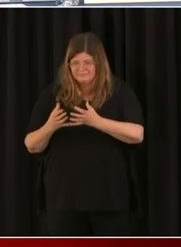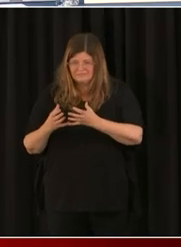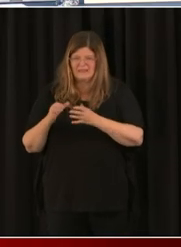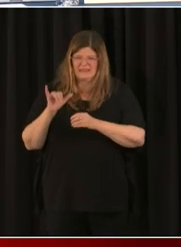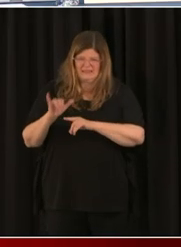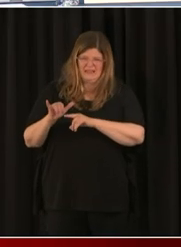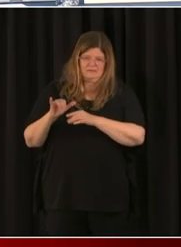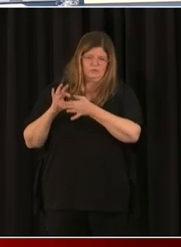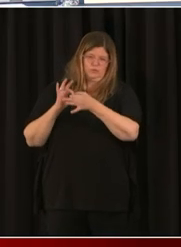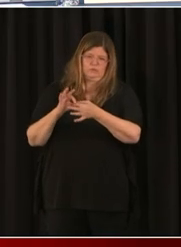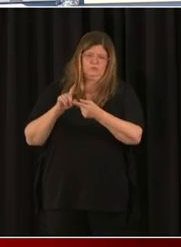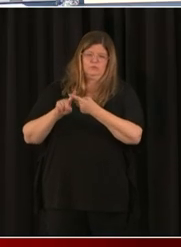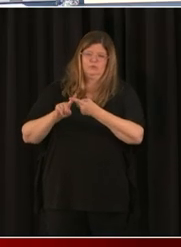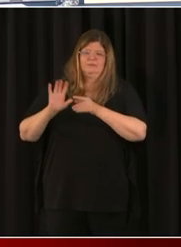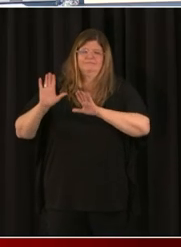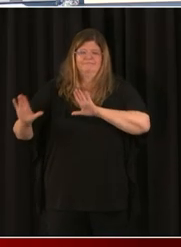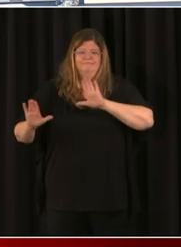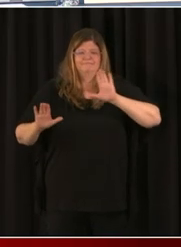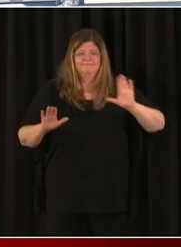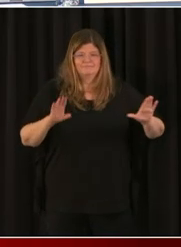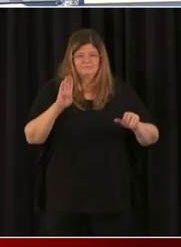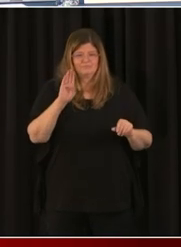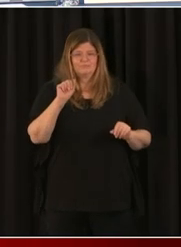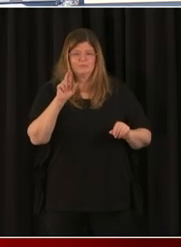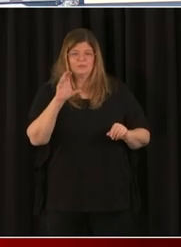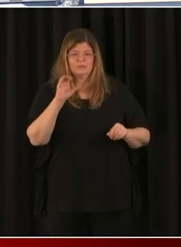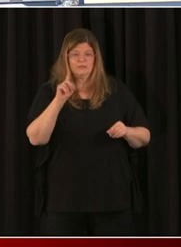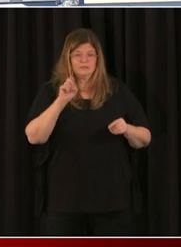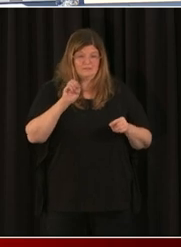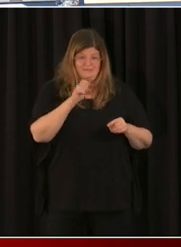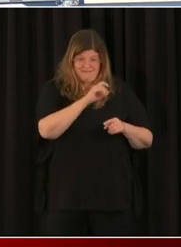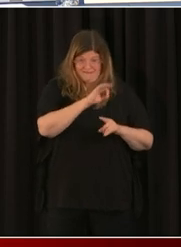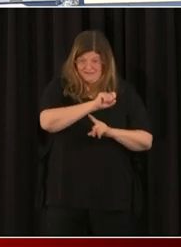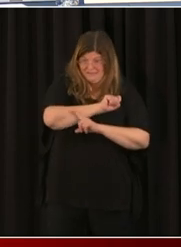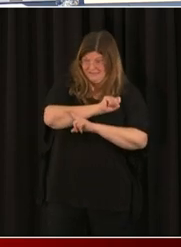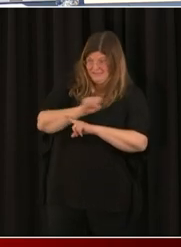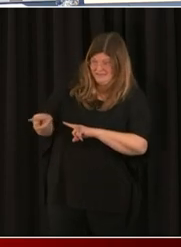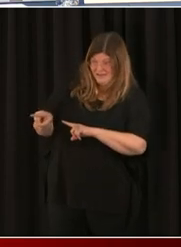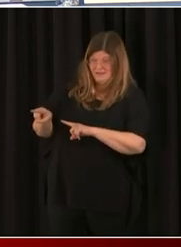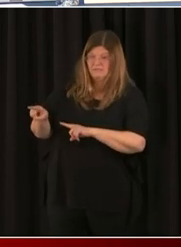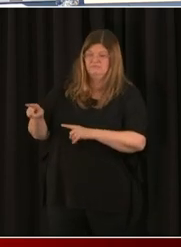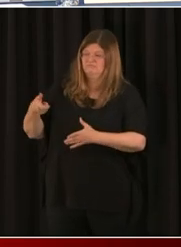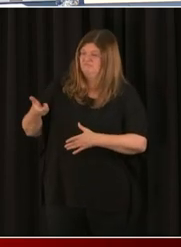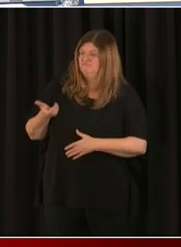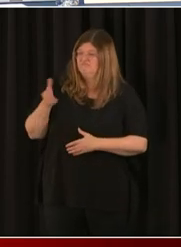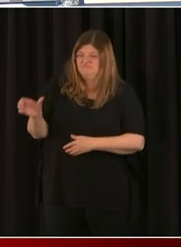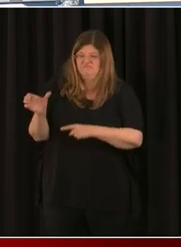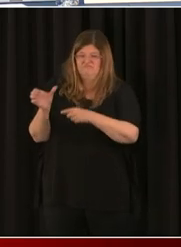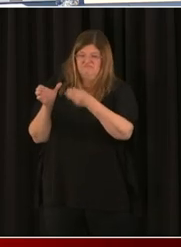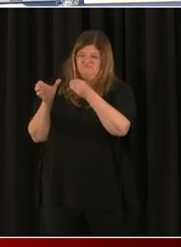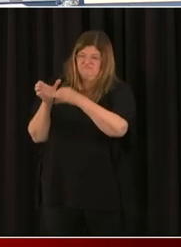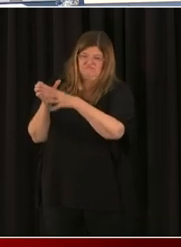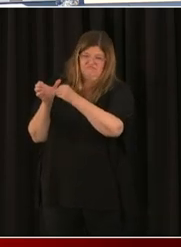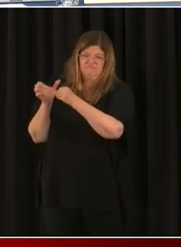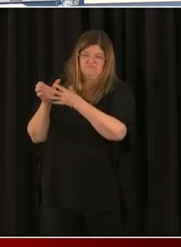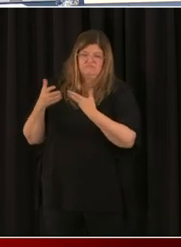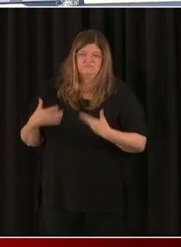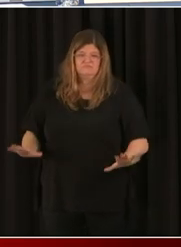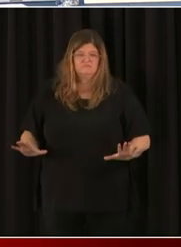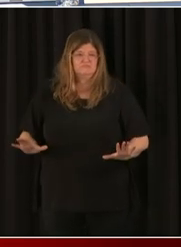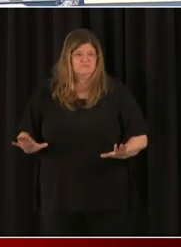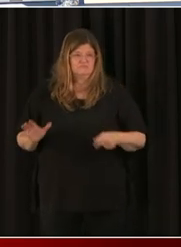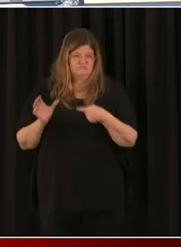what releases to them a barcode. If they give that barcode to someone else to be vaccinated in lieu of themselves, they are in